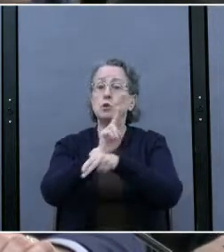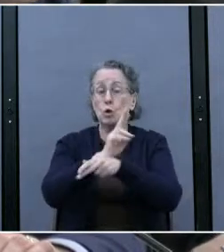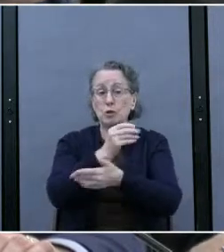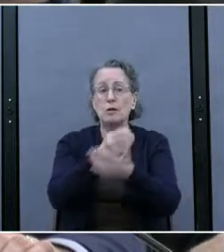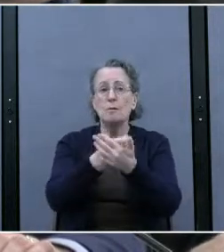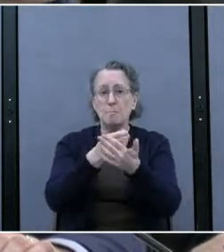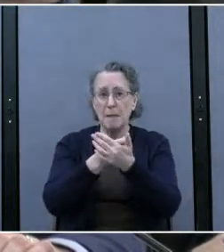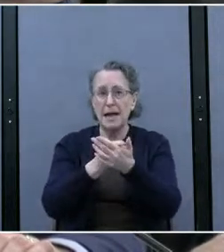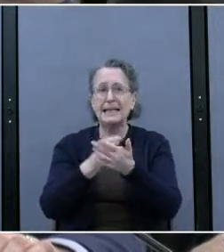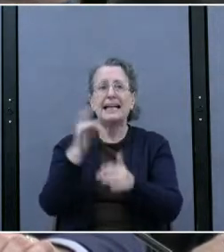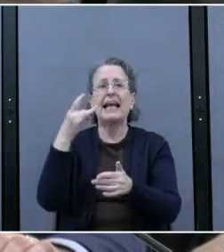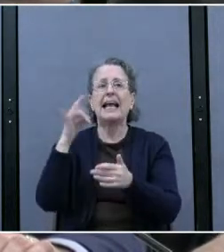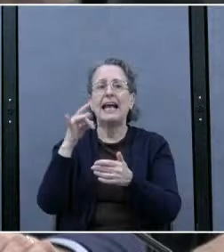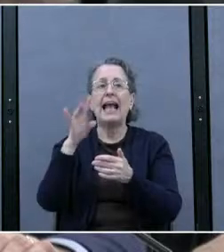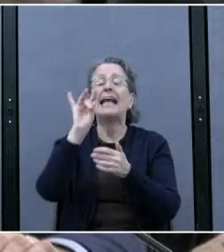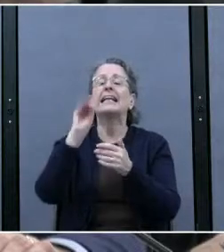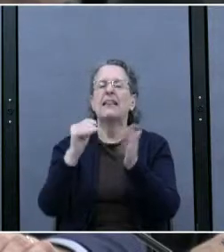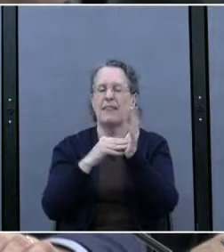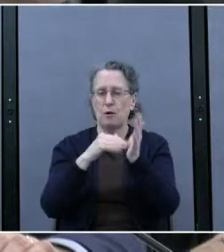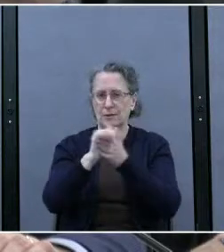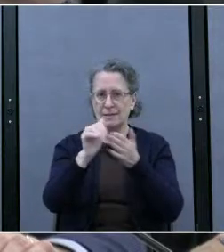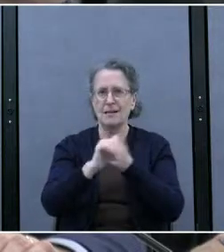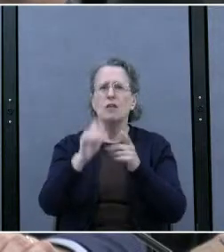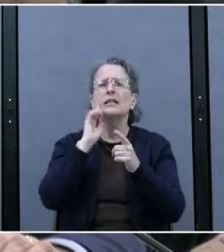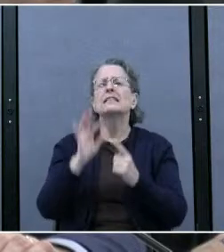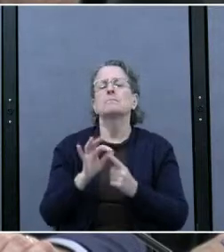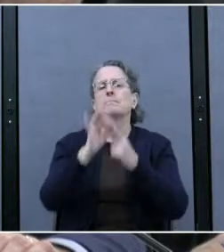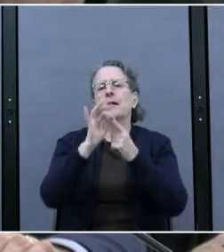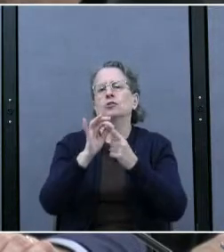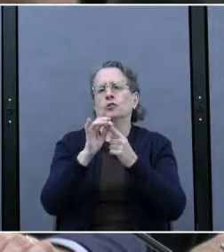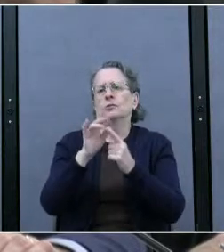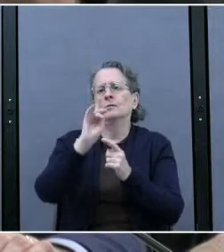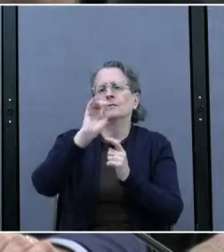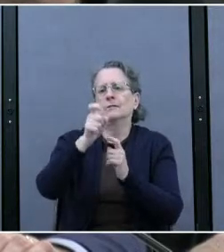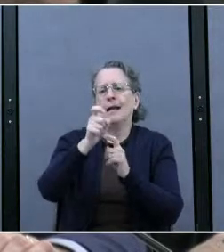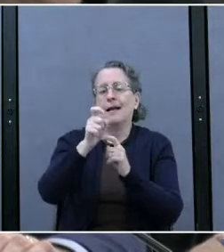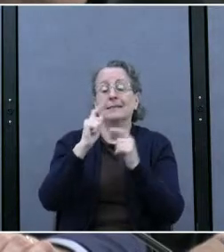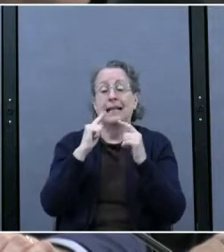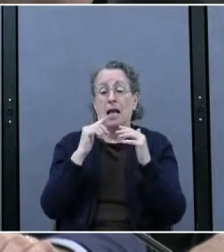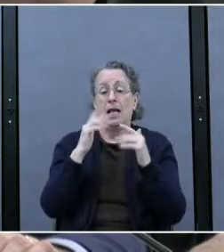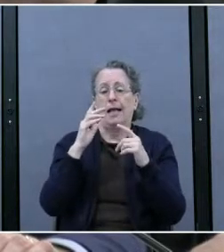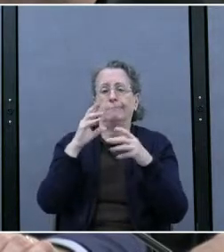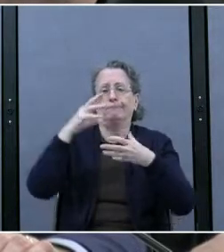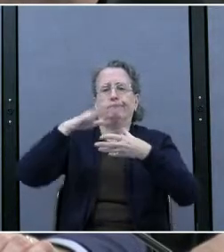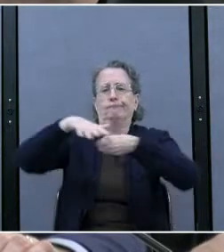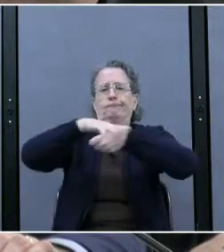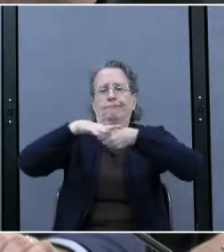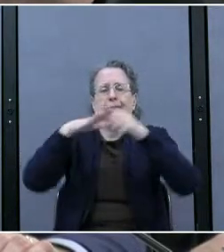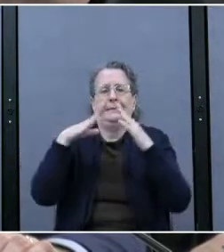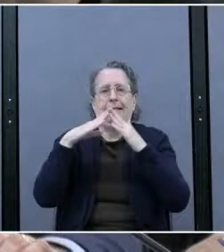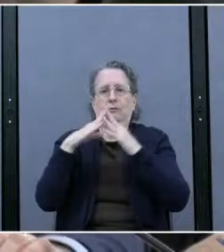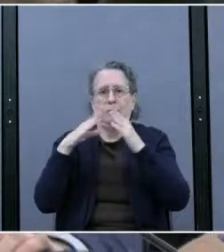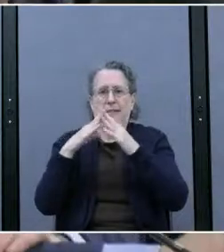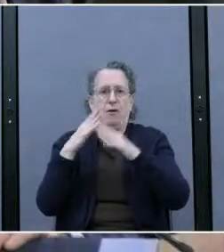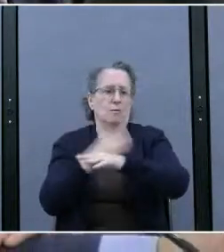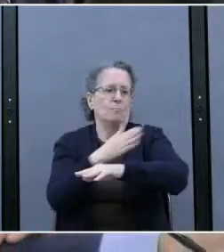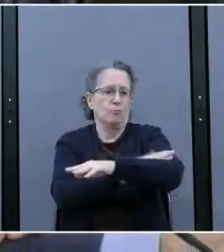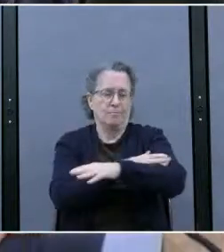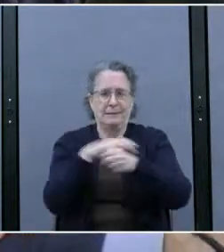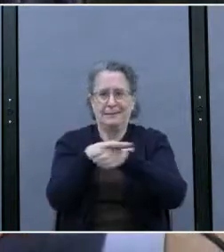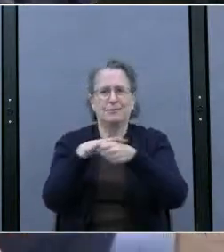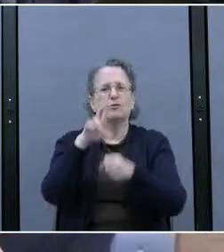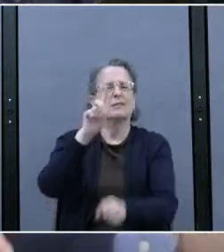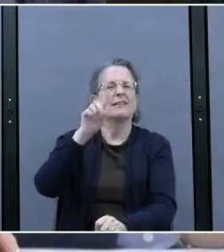through special assessments, again, taxes, on properties within the Downtown Improvement District, as